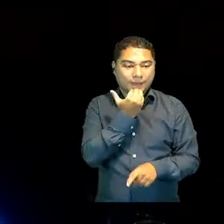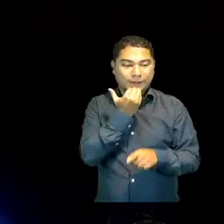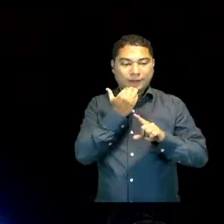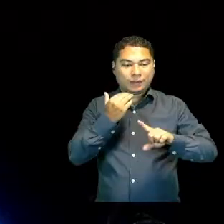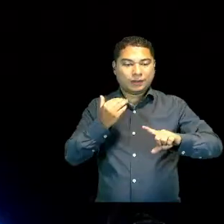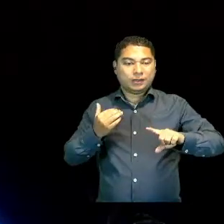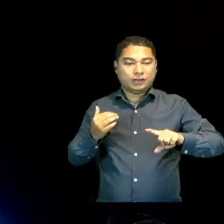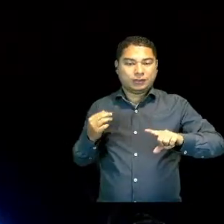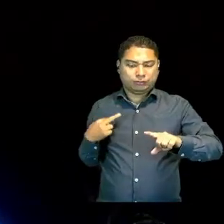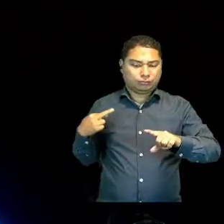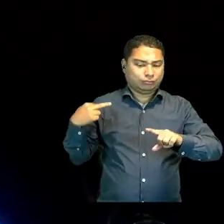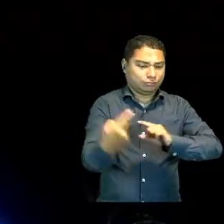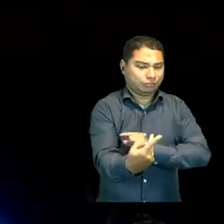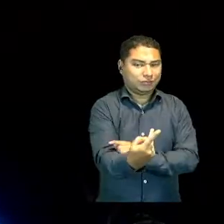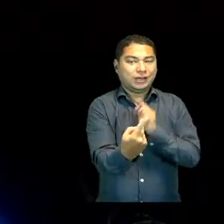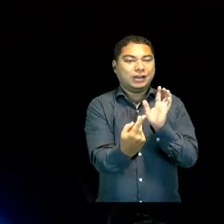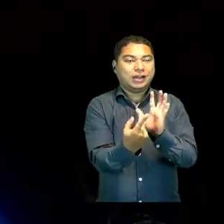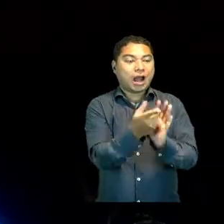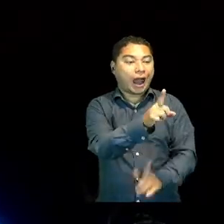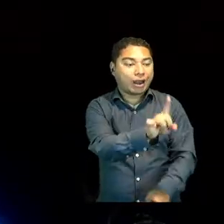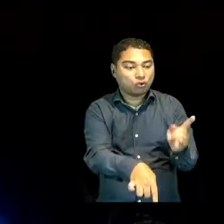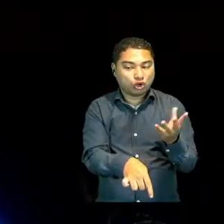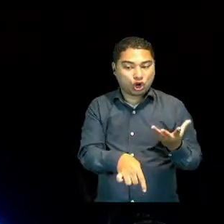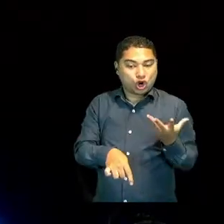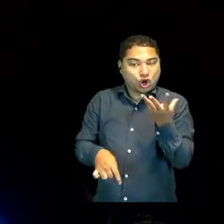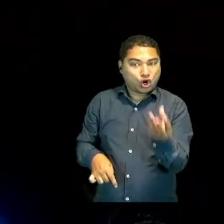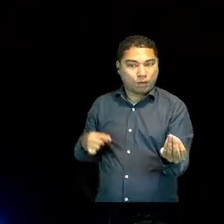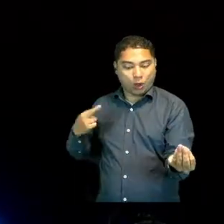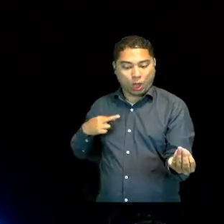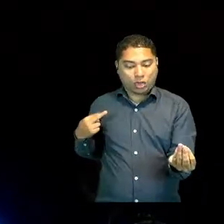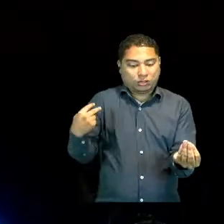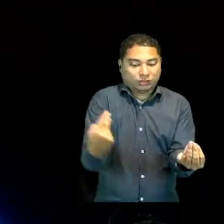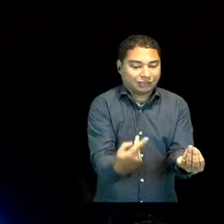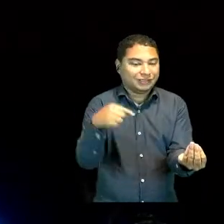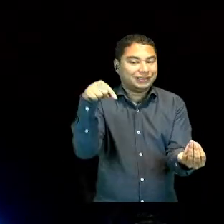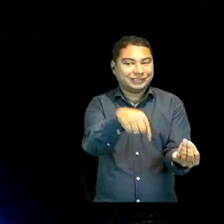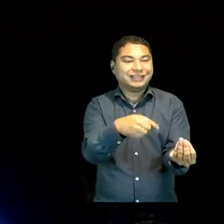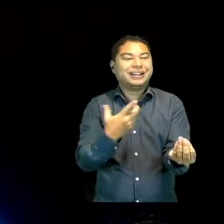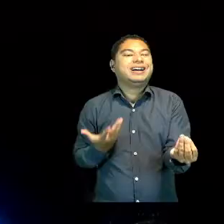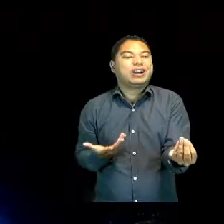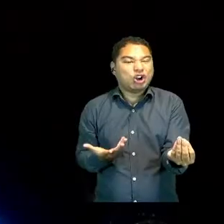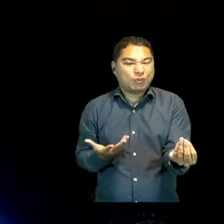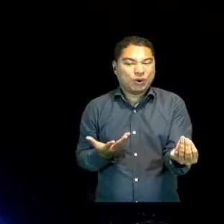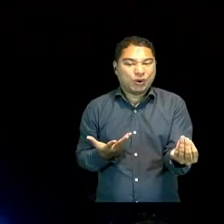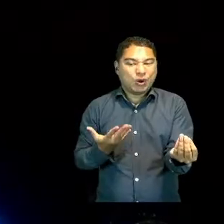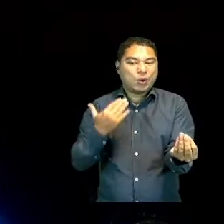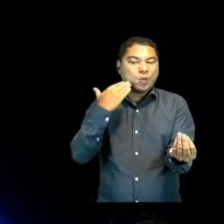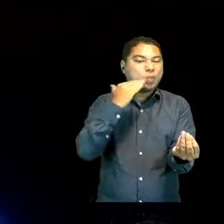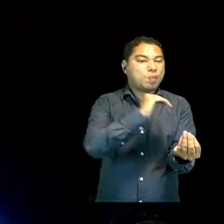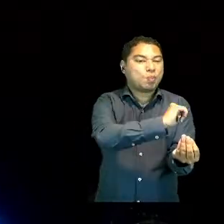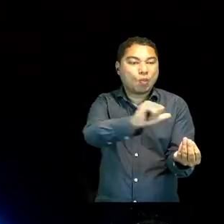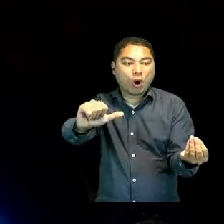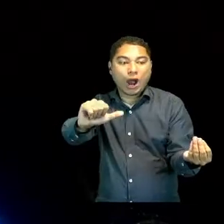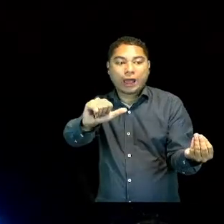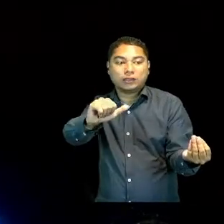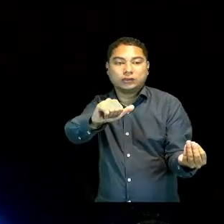a category aside from black women assigned female from birth.